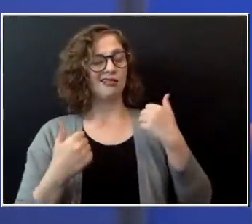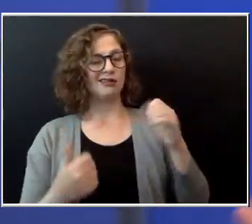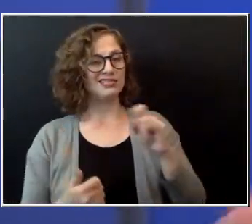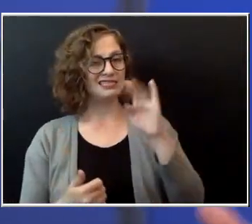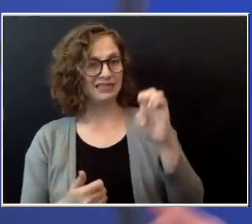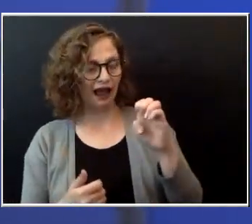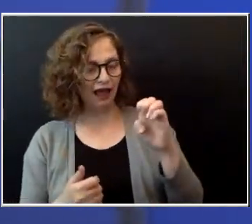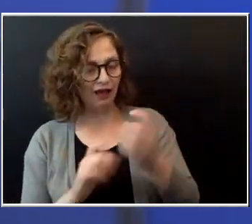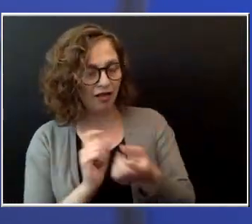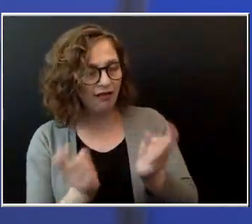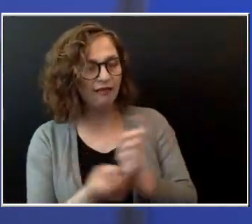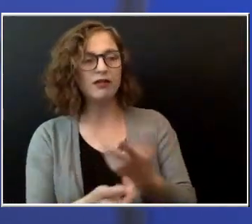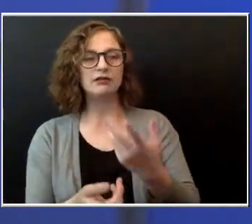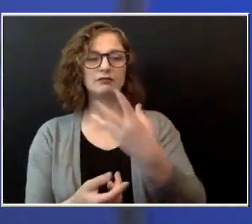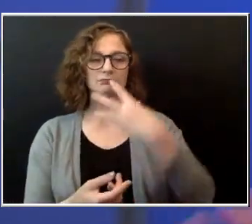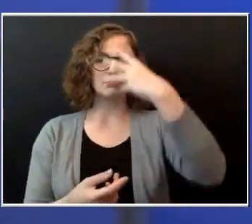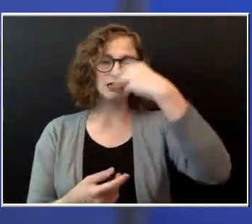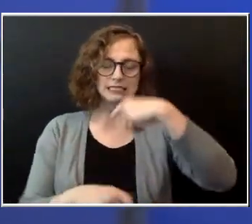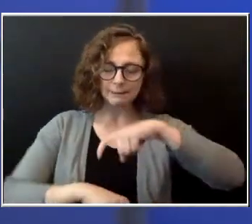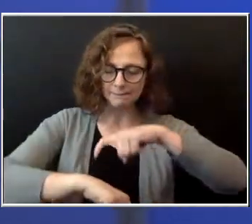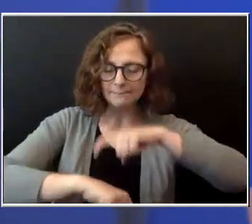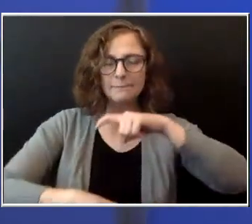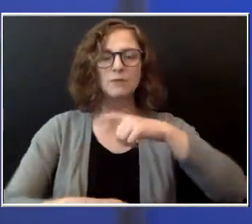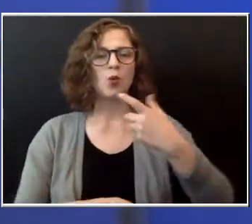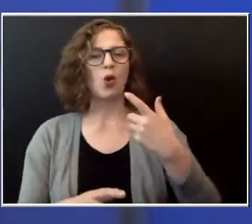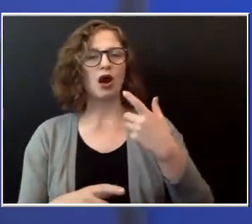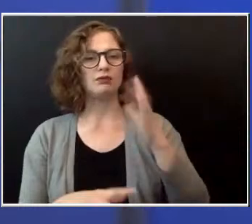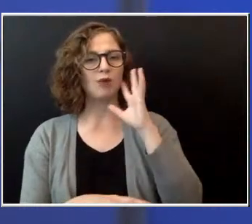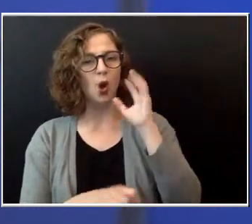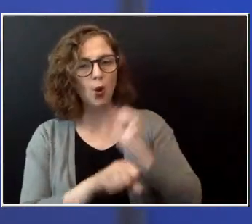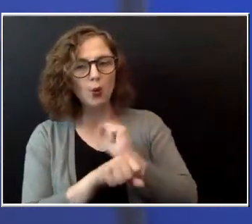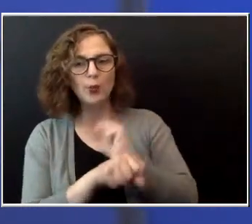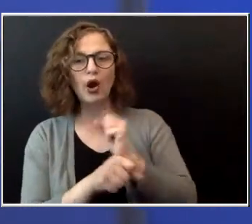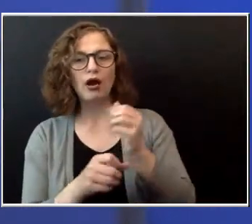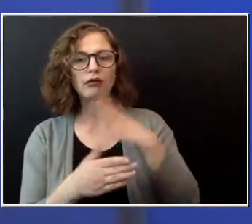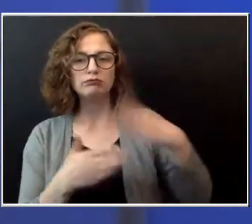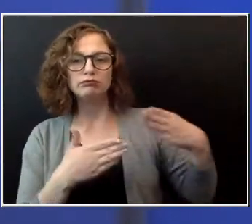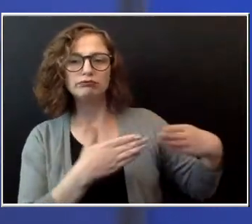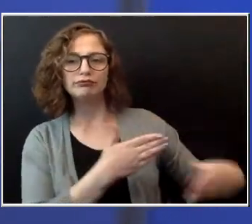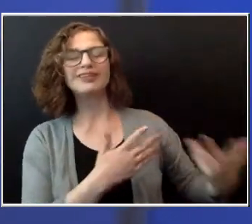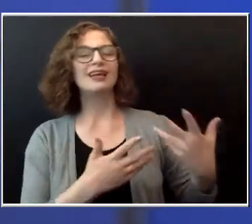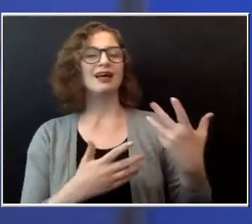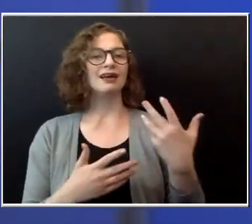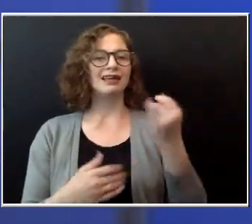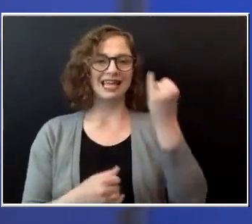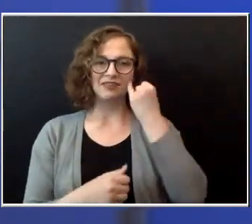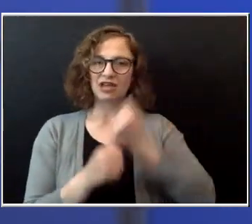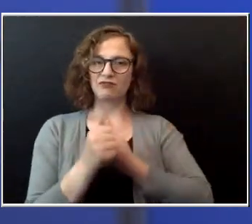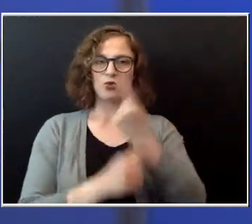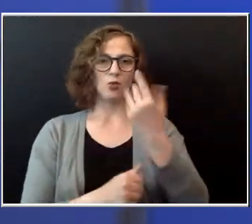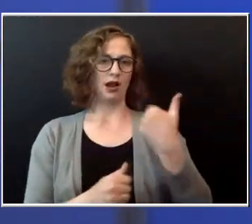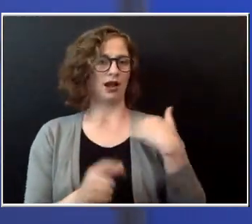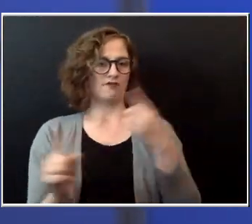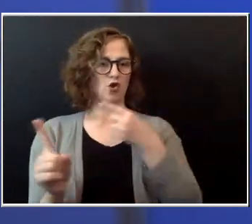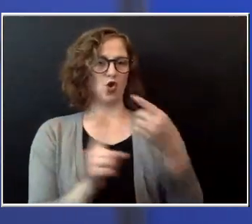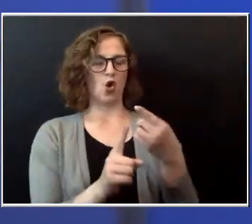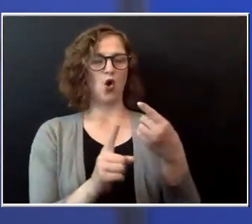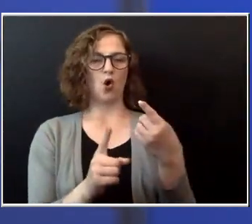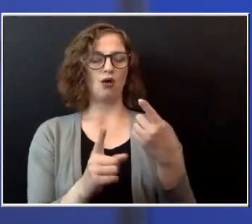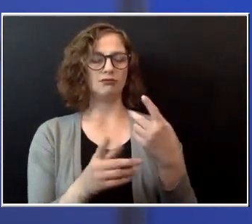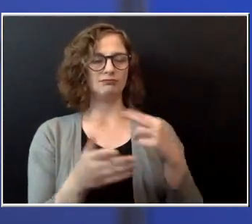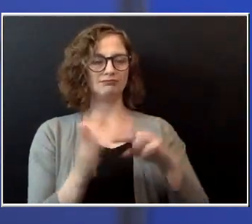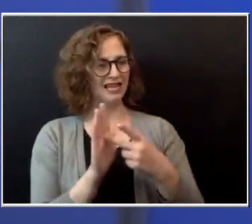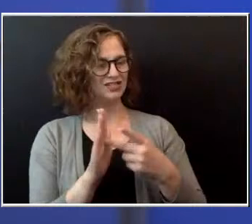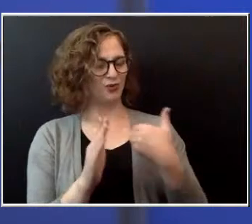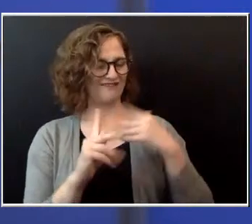Getting everyone working on some sort of goal can help you to form a team, just like you saw in Mandy and Wake. They're kind of challenging each other and encouraging